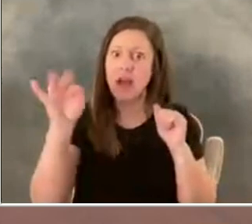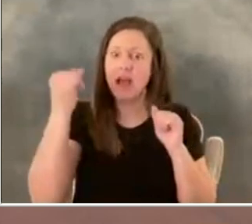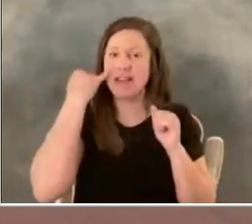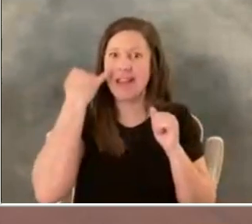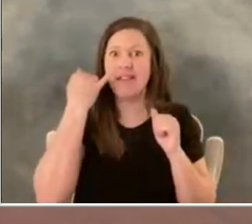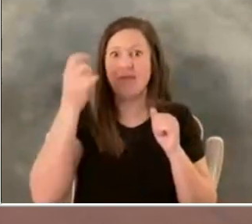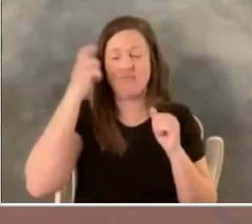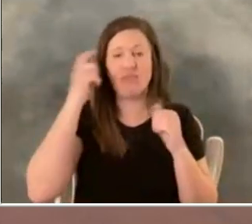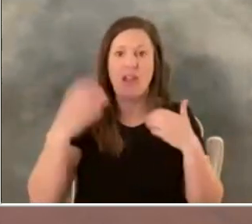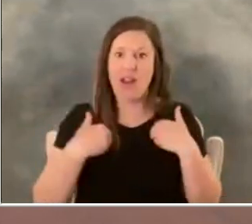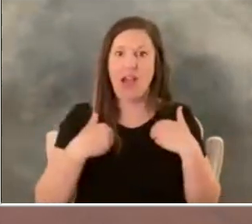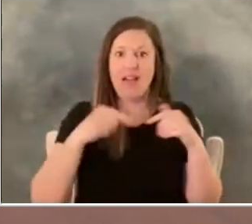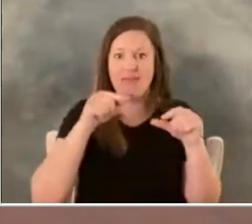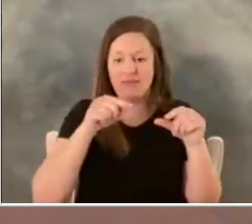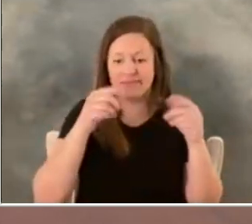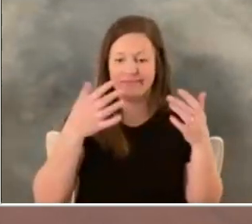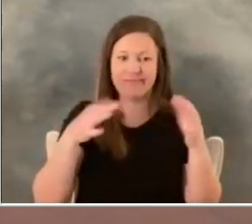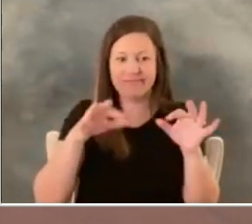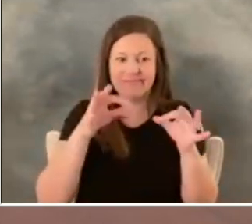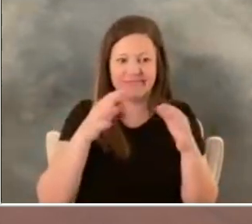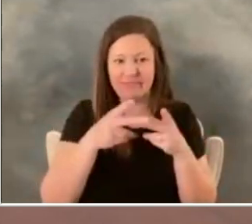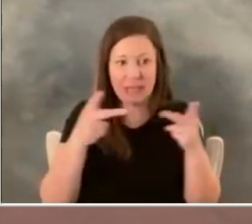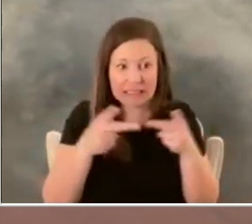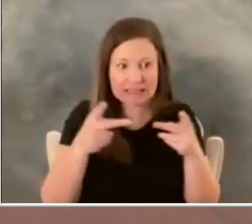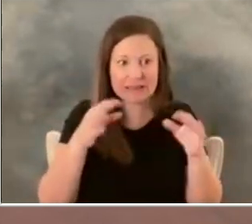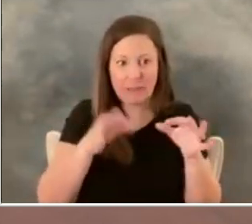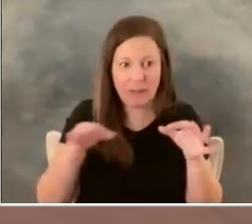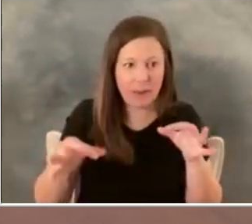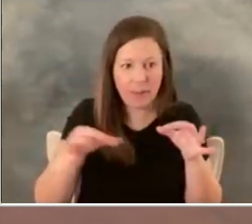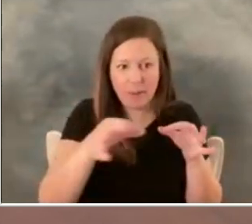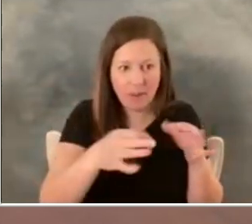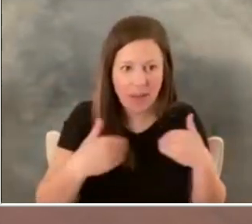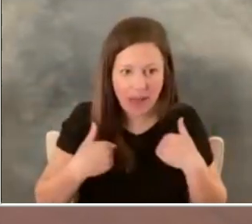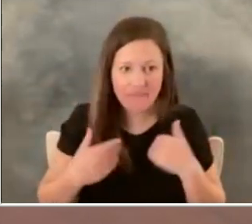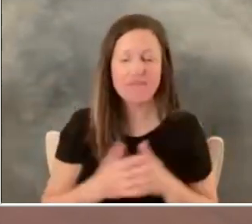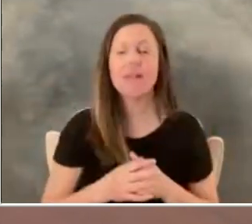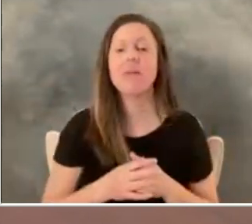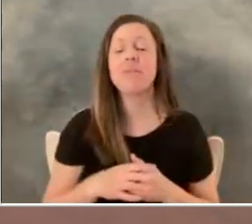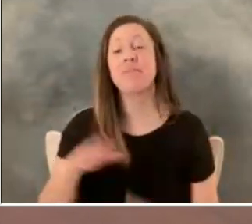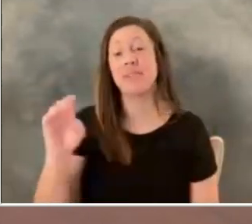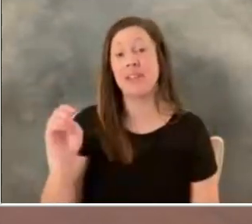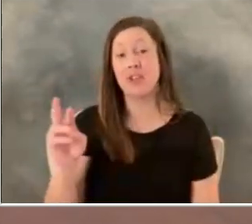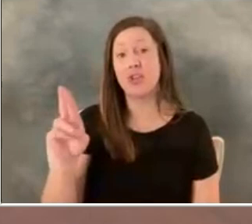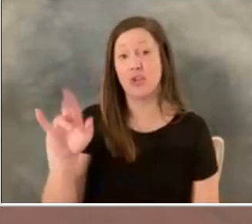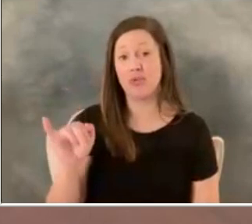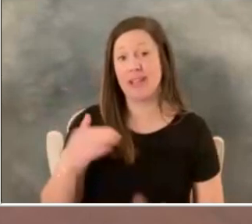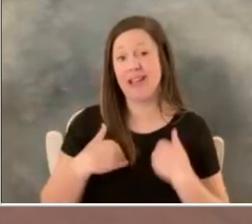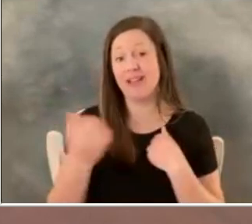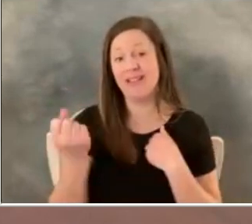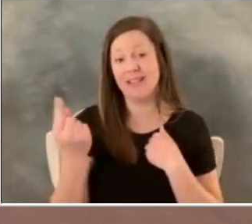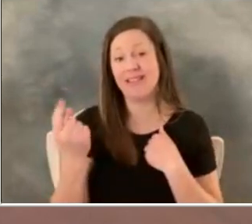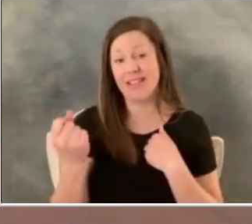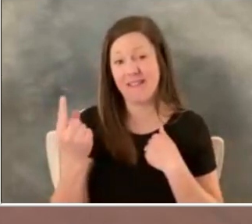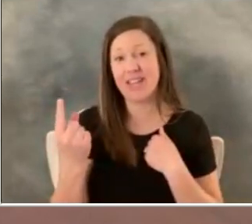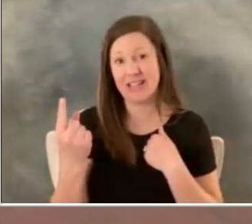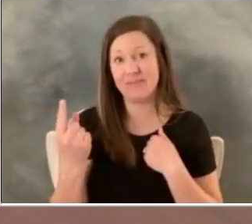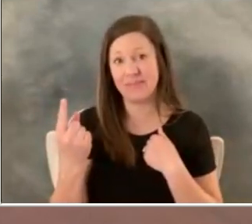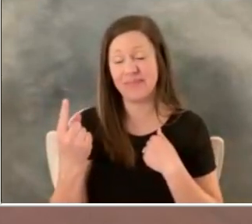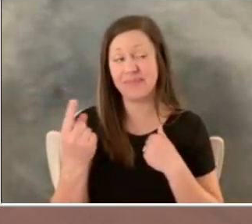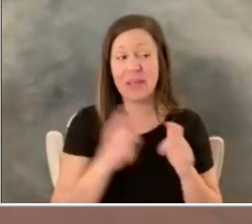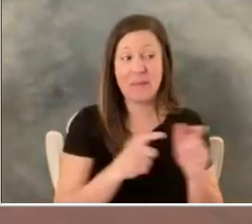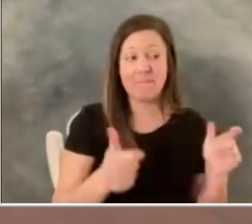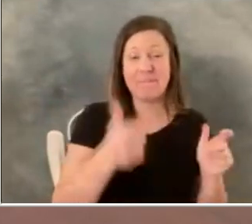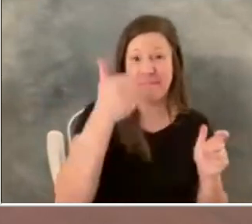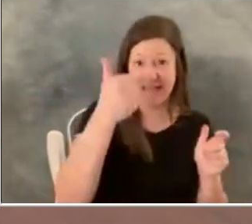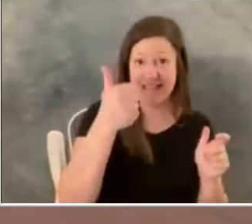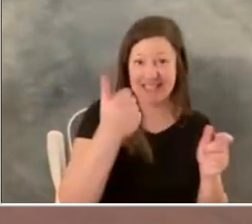present. And in Yuri's case, there were, as I mentioned, 11 of them, the largest a little over 15 millimeters, which is over